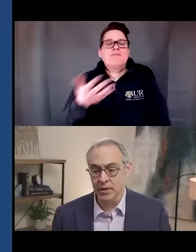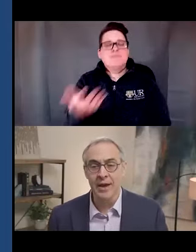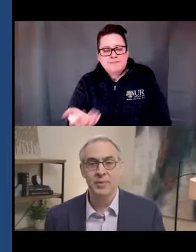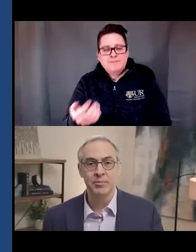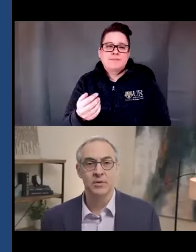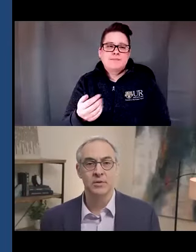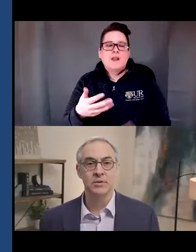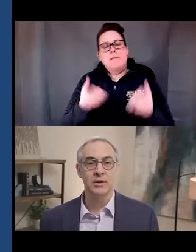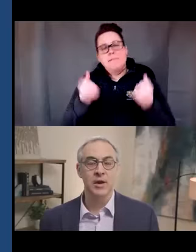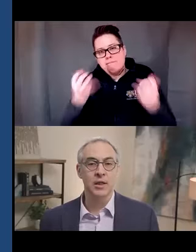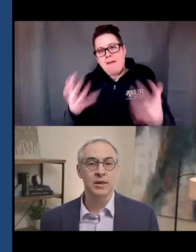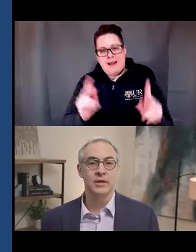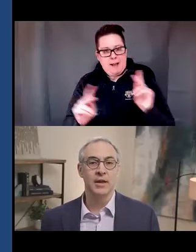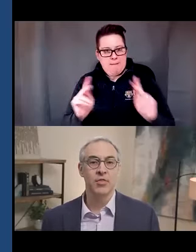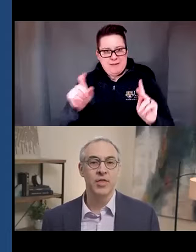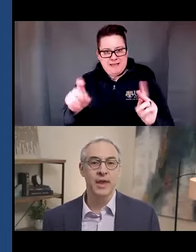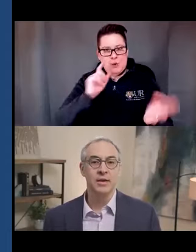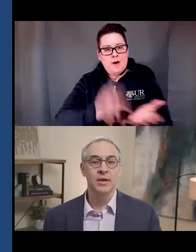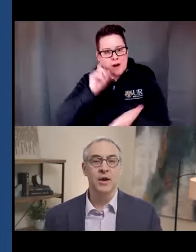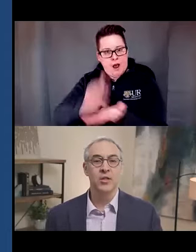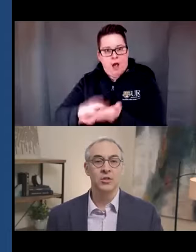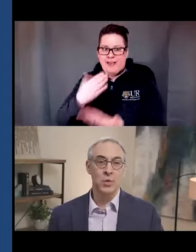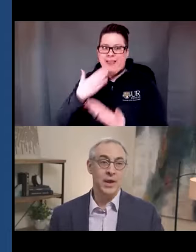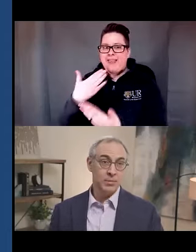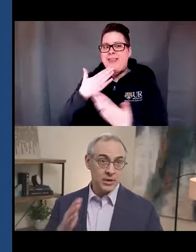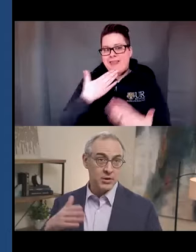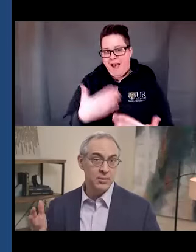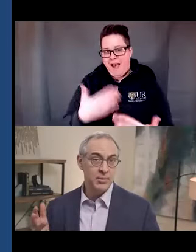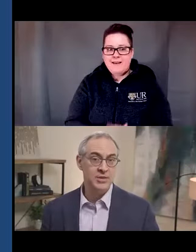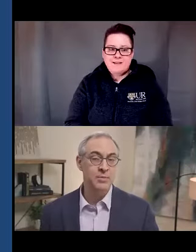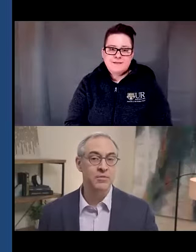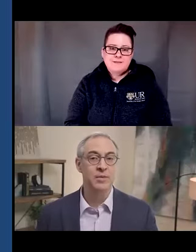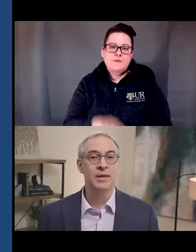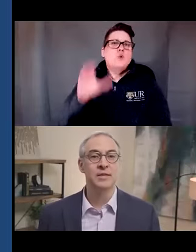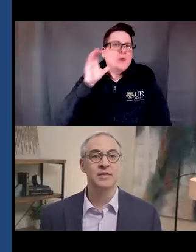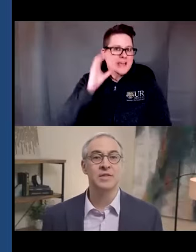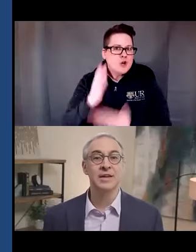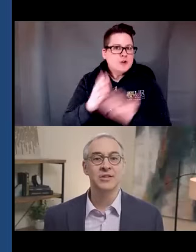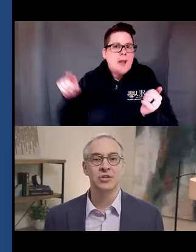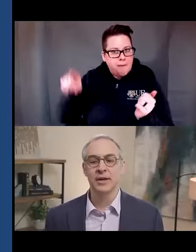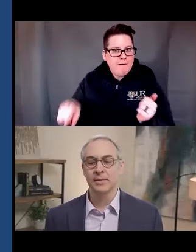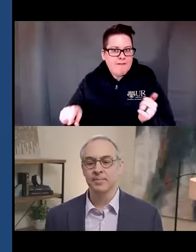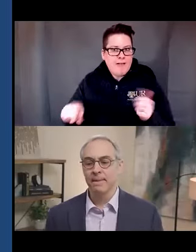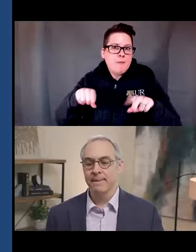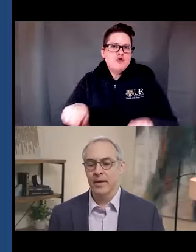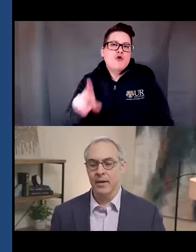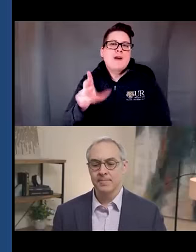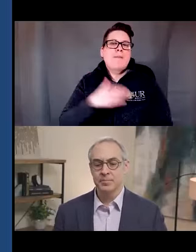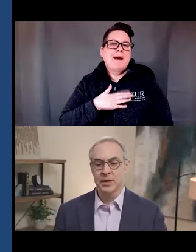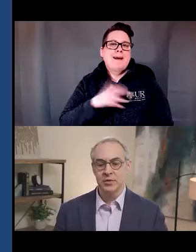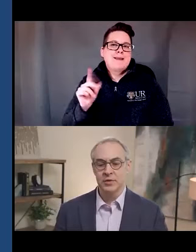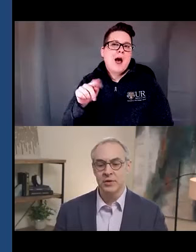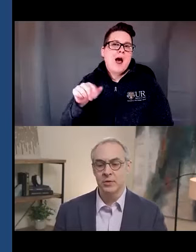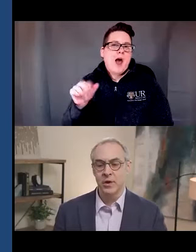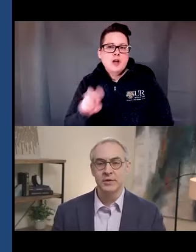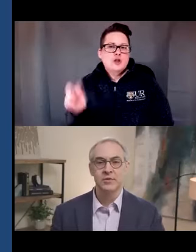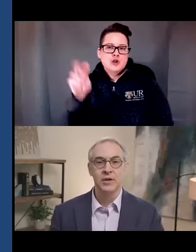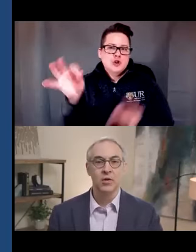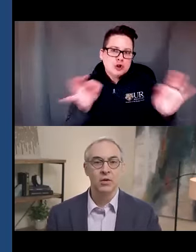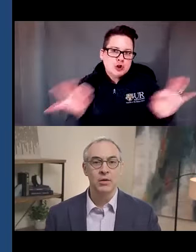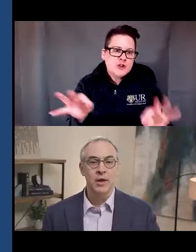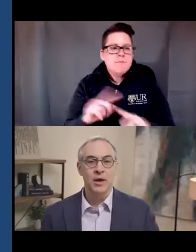a lot of people to acknowledge and thank along the way. You'll be hearing about some of them in this data journey, but others here